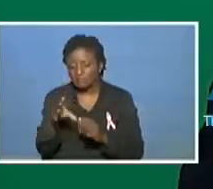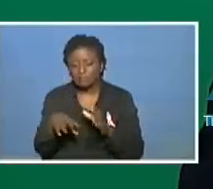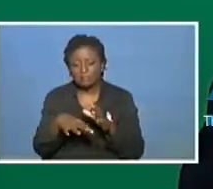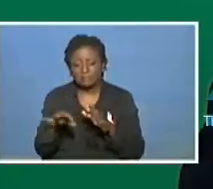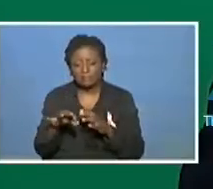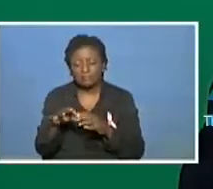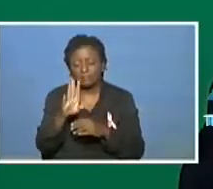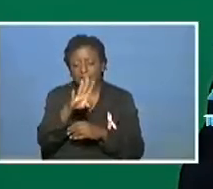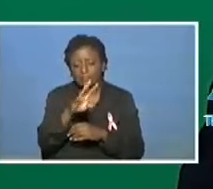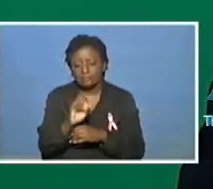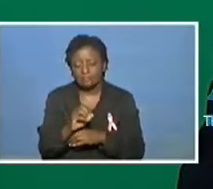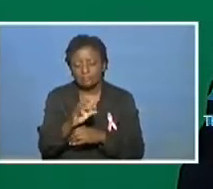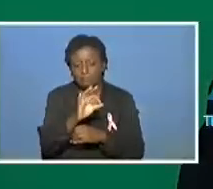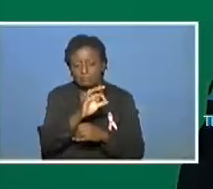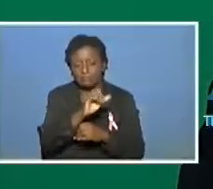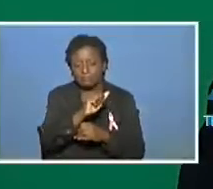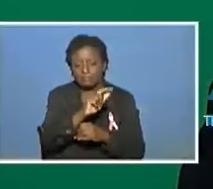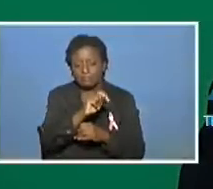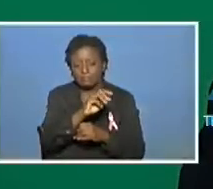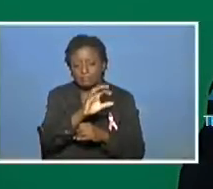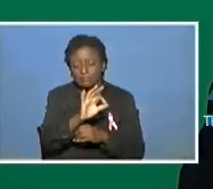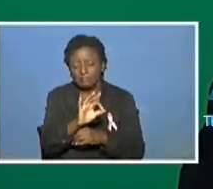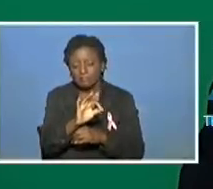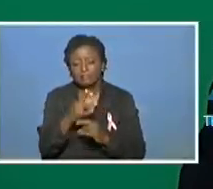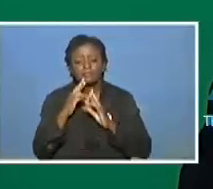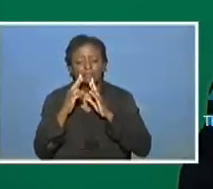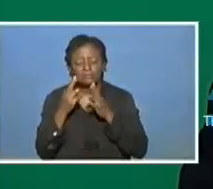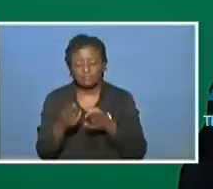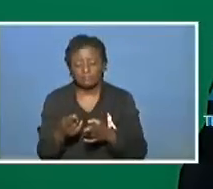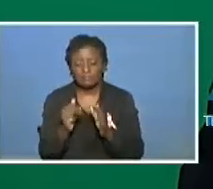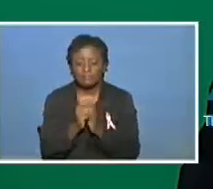40 FATF recommendations.